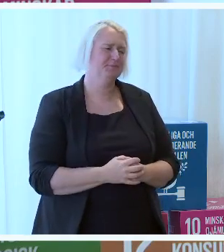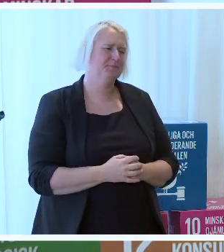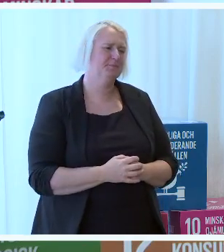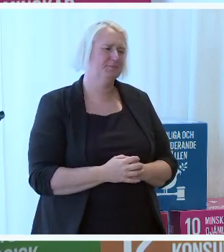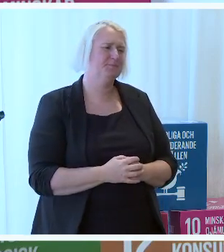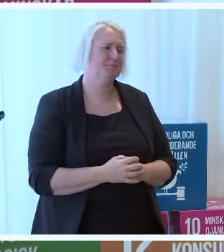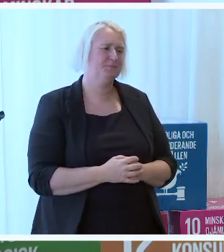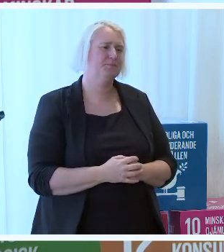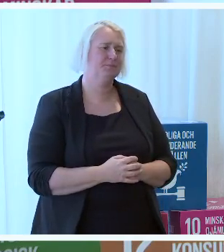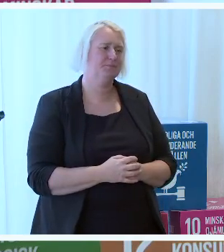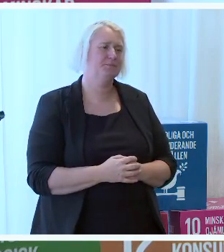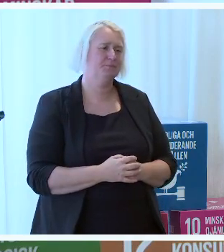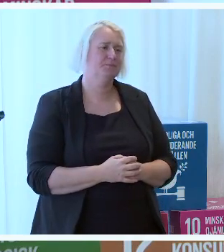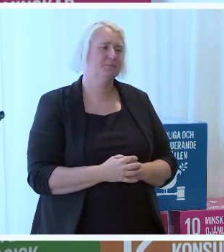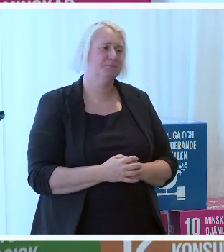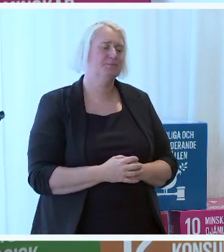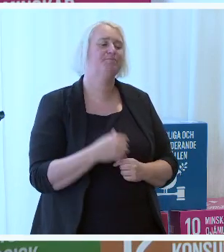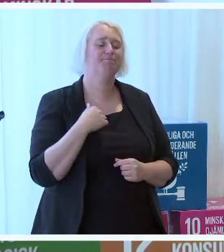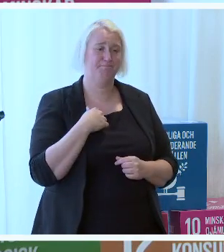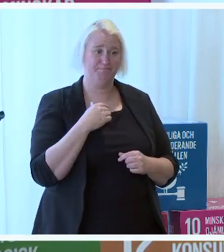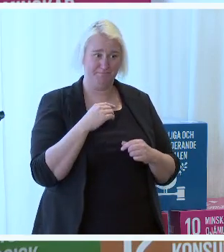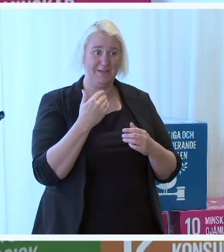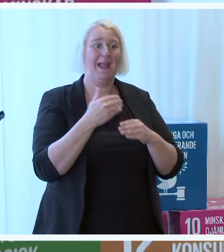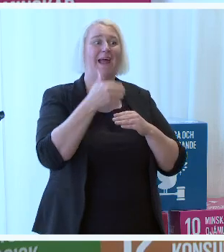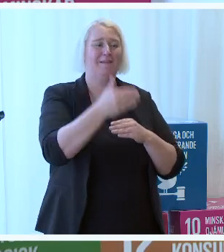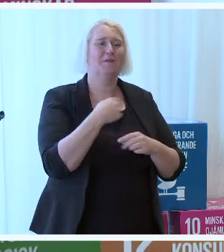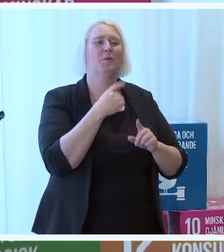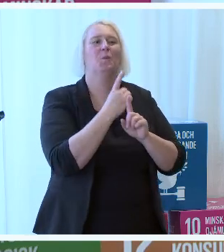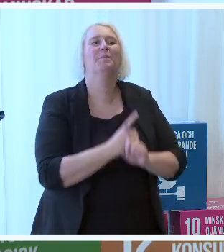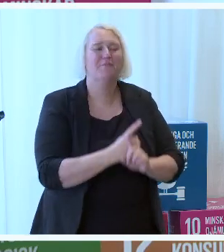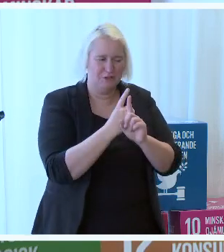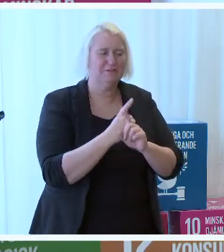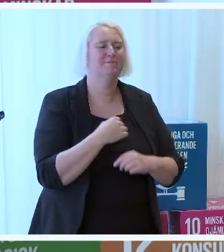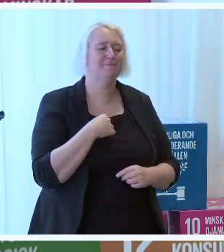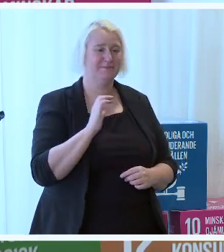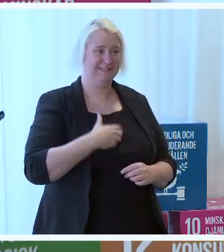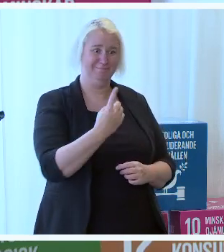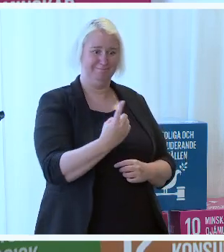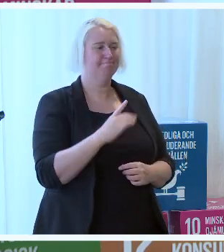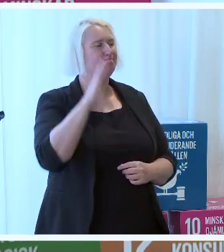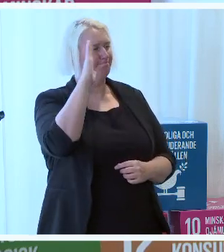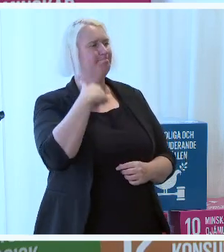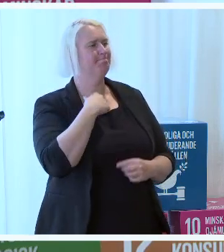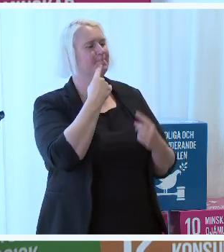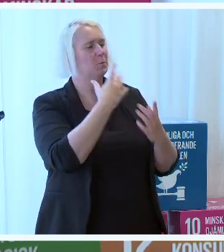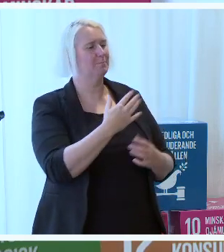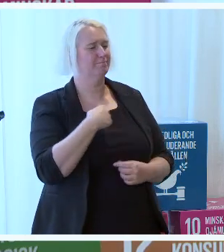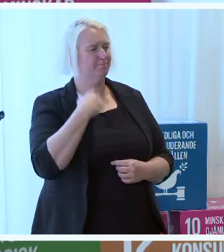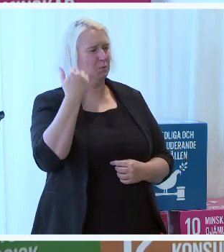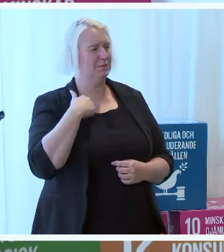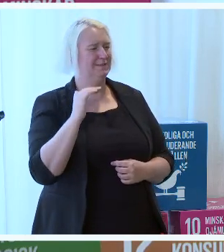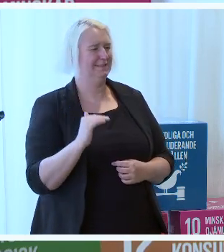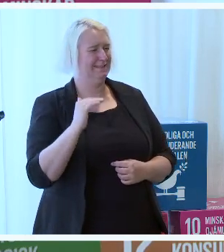visiting, also doing our follow-up work from Sweden, one of the women stood up and said when she was a child, and this is a 60-year-old woman, when she was a